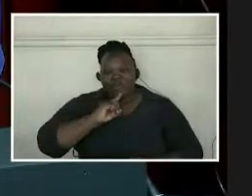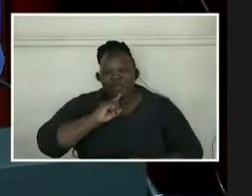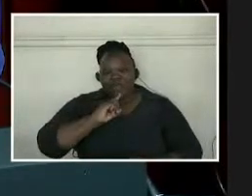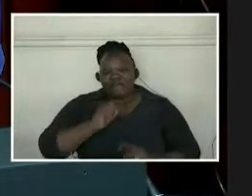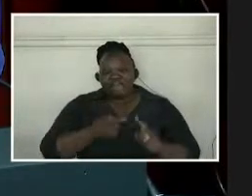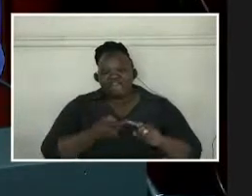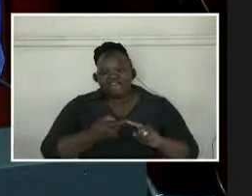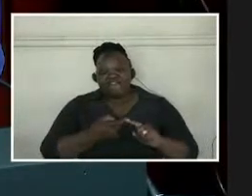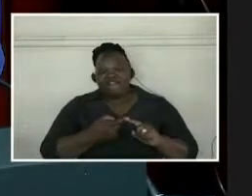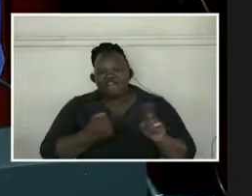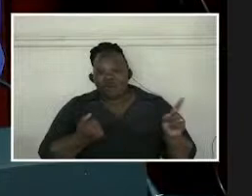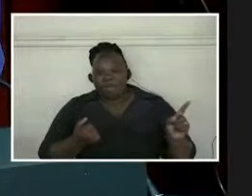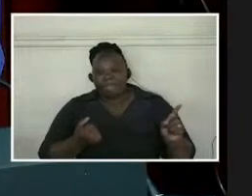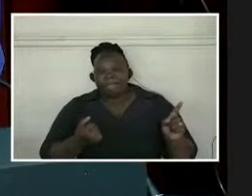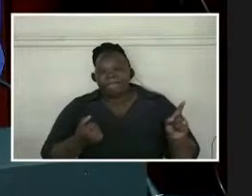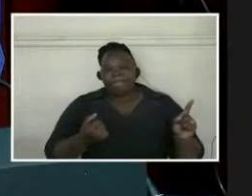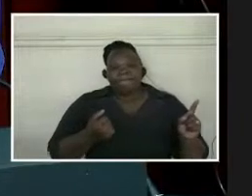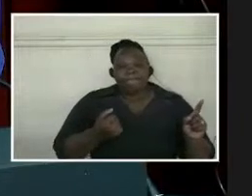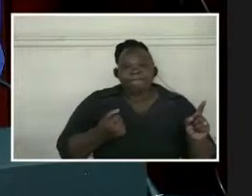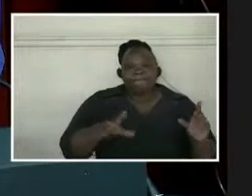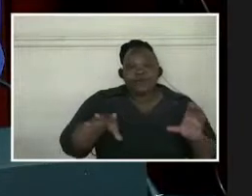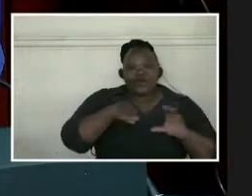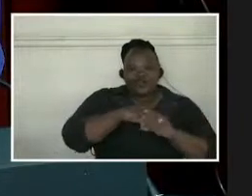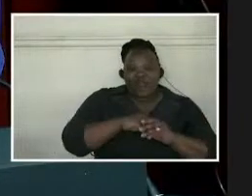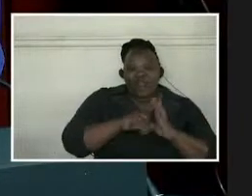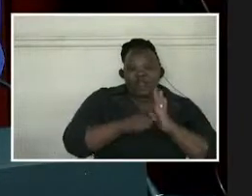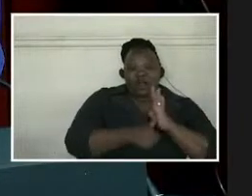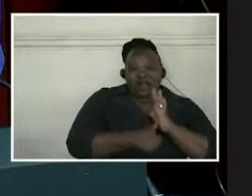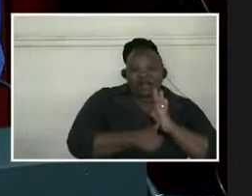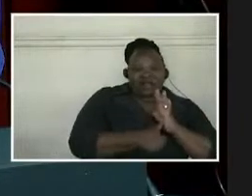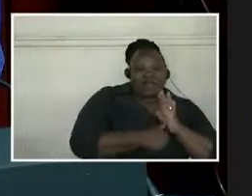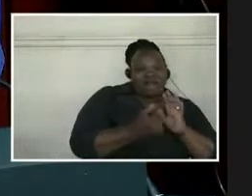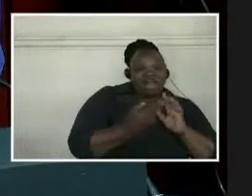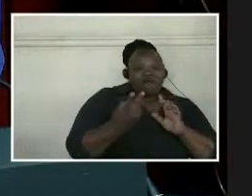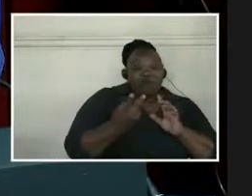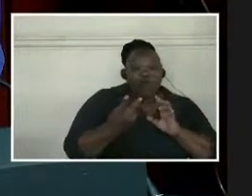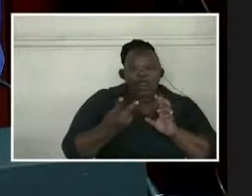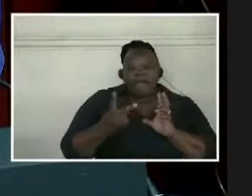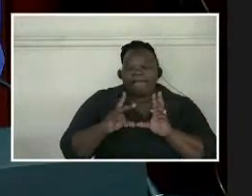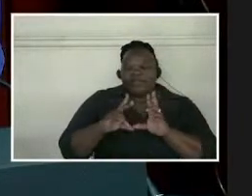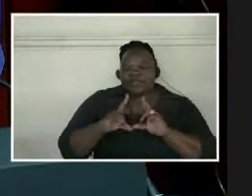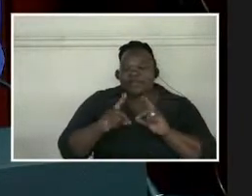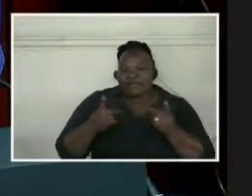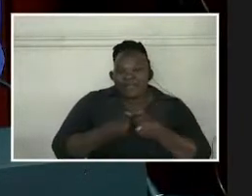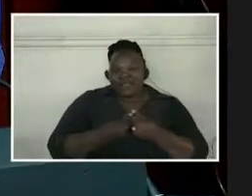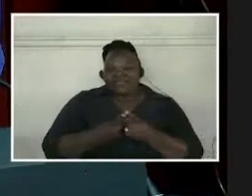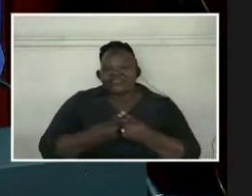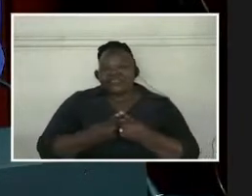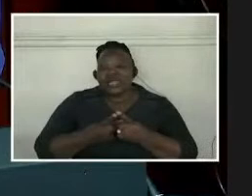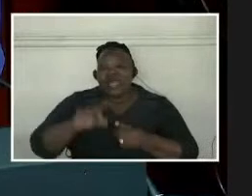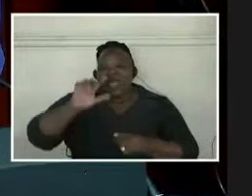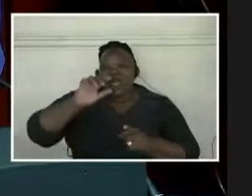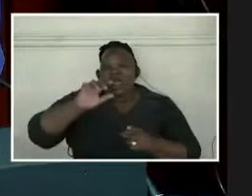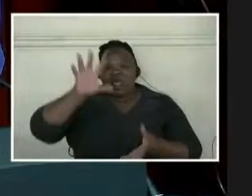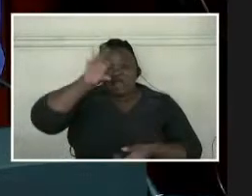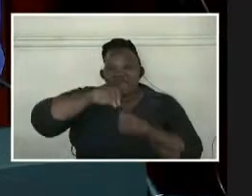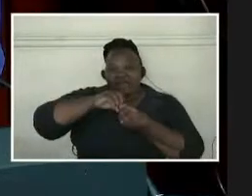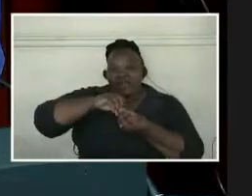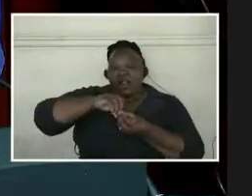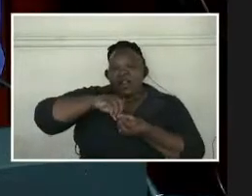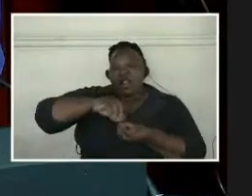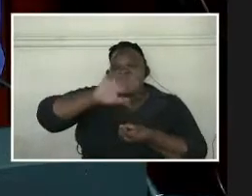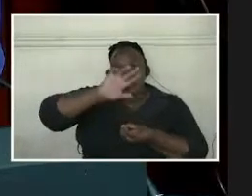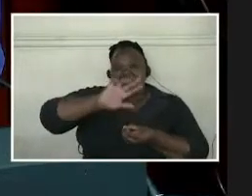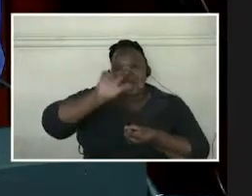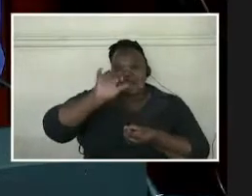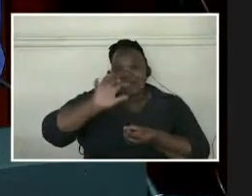mass participation conditional grant with the department also allocating an additional 9 million 700